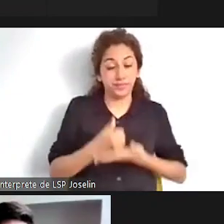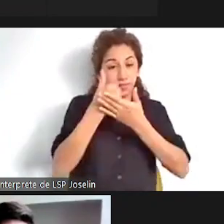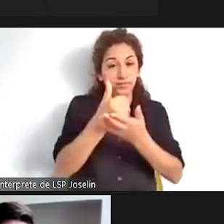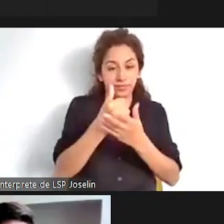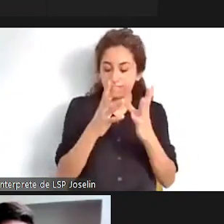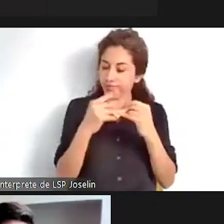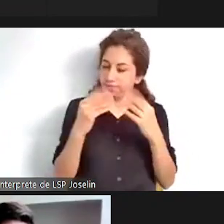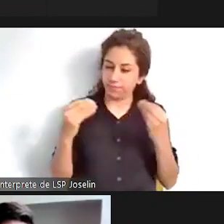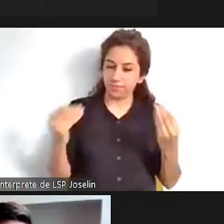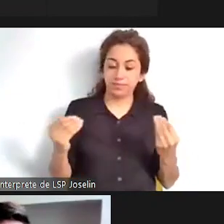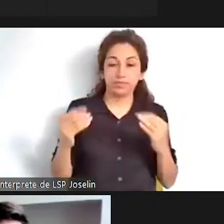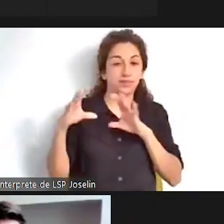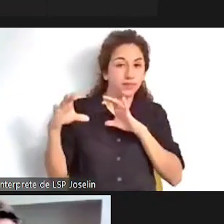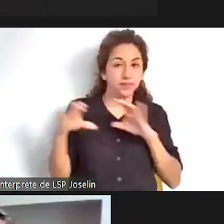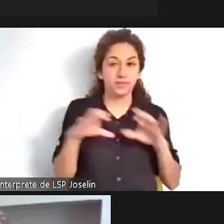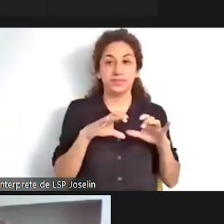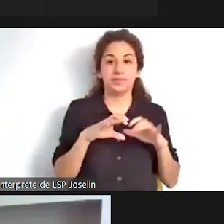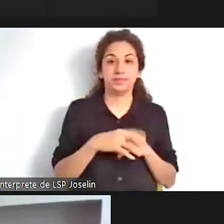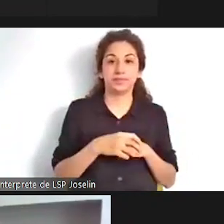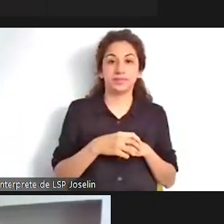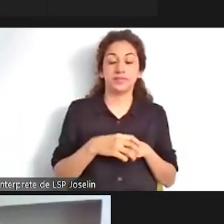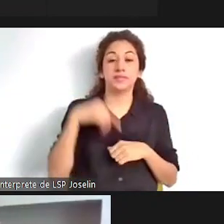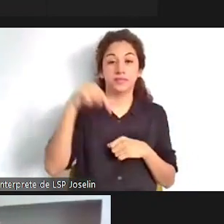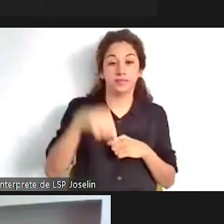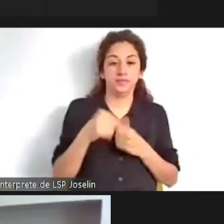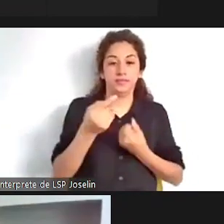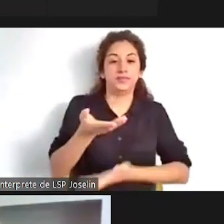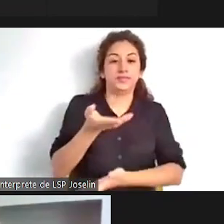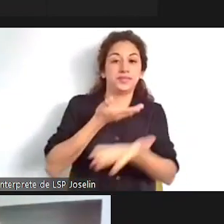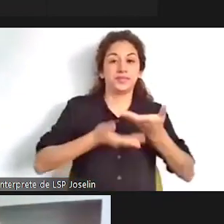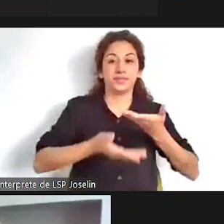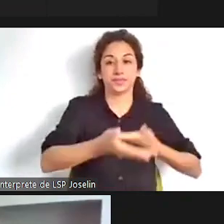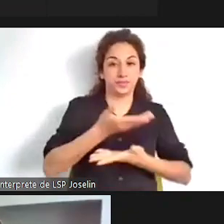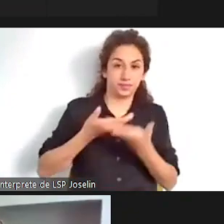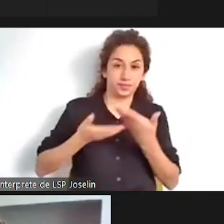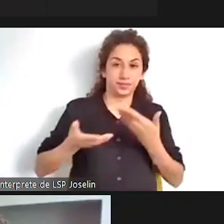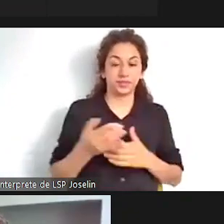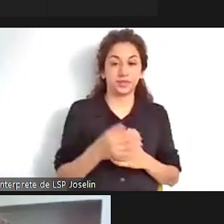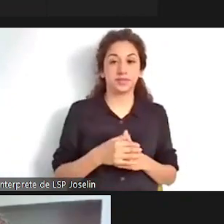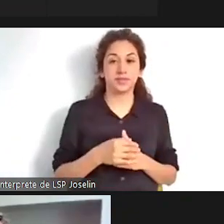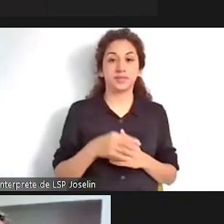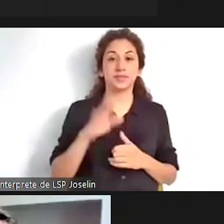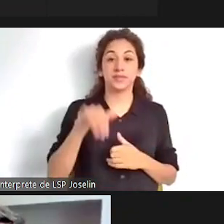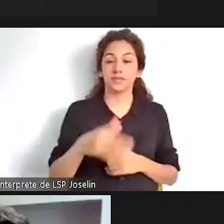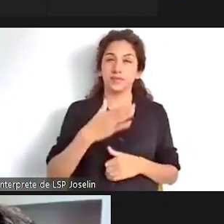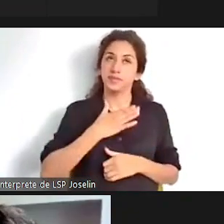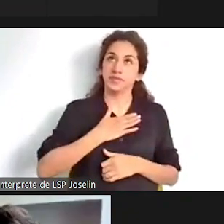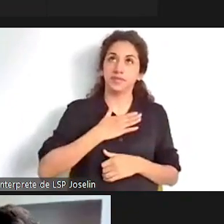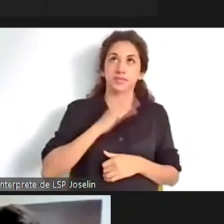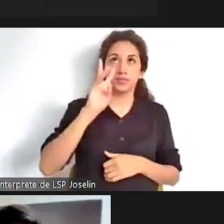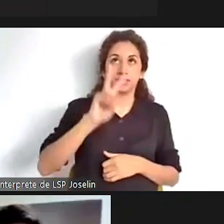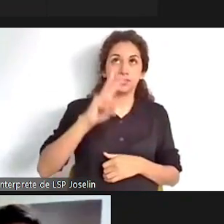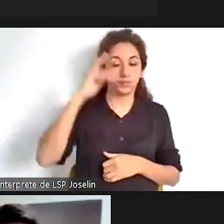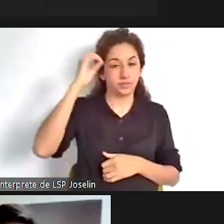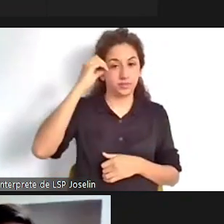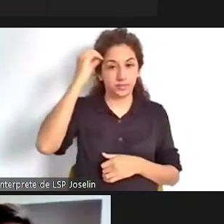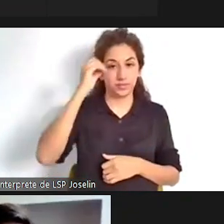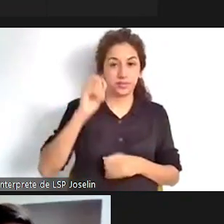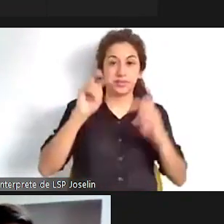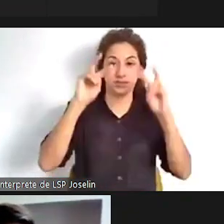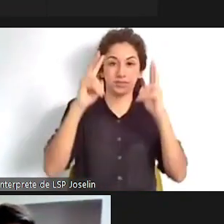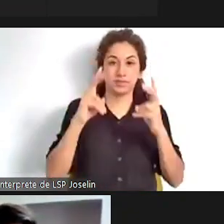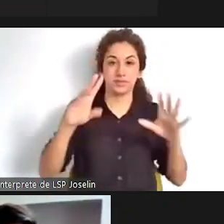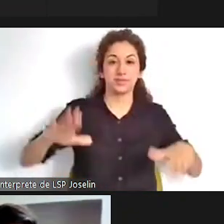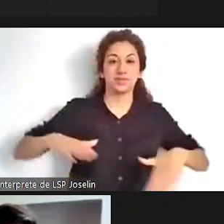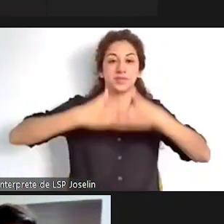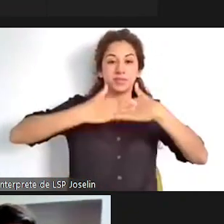public policies and different economic areas and this helps a lot on doing this exchange that would be my two